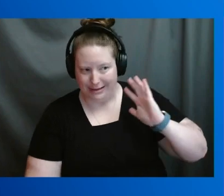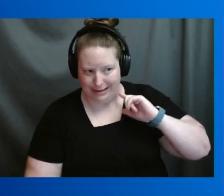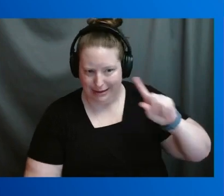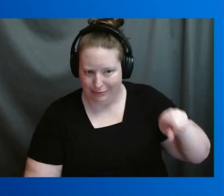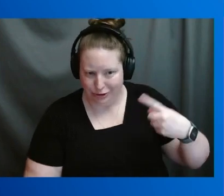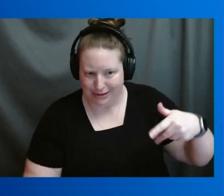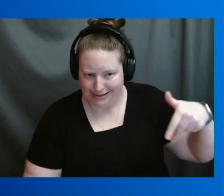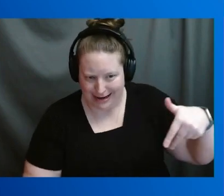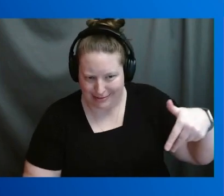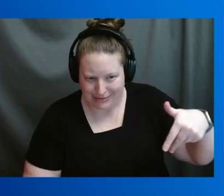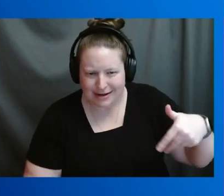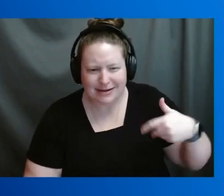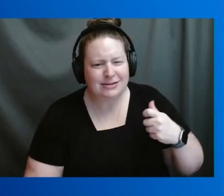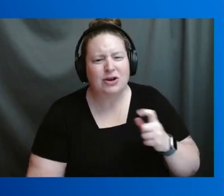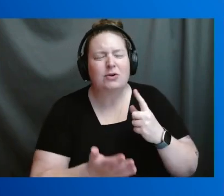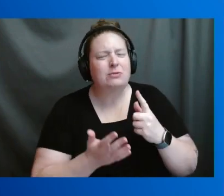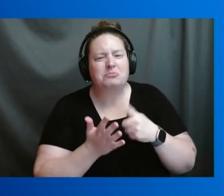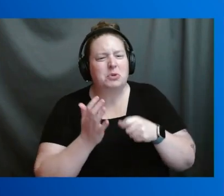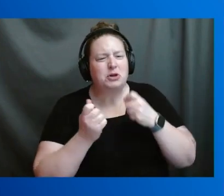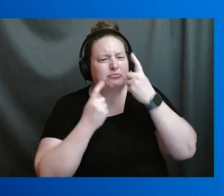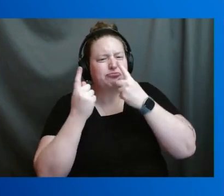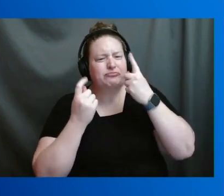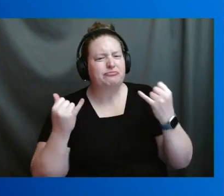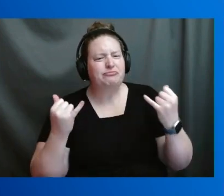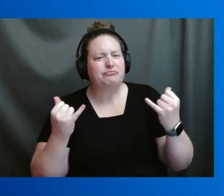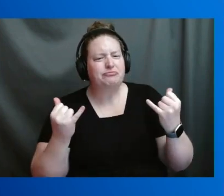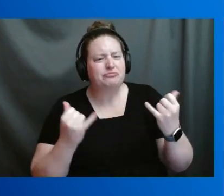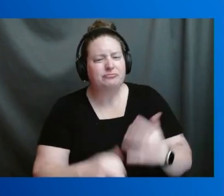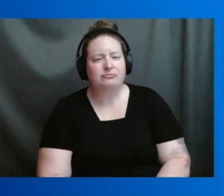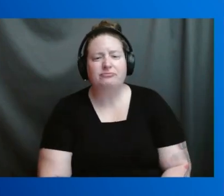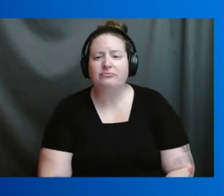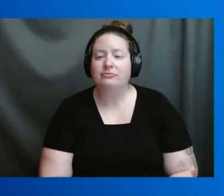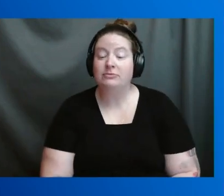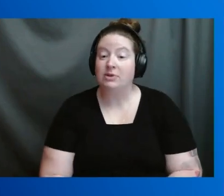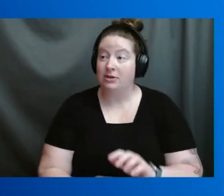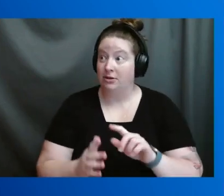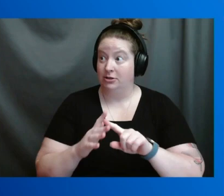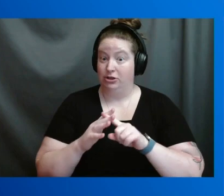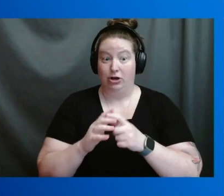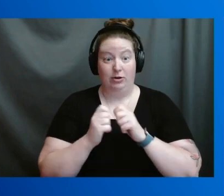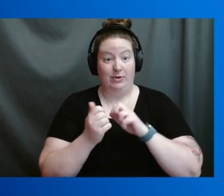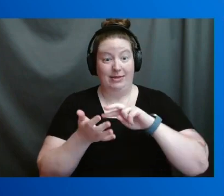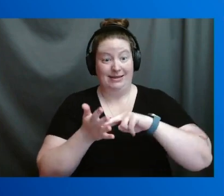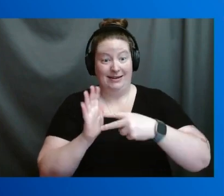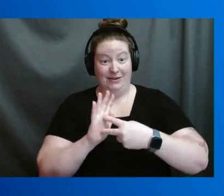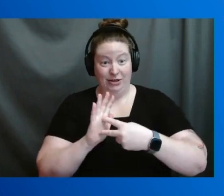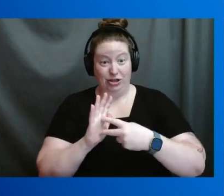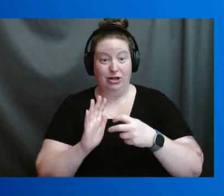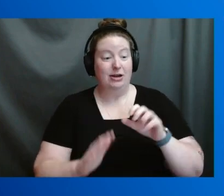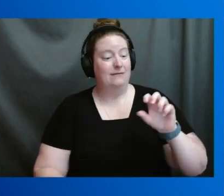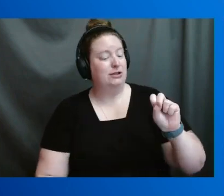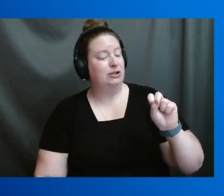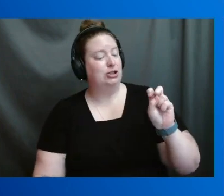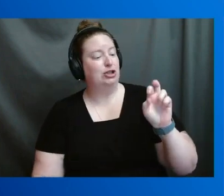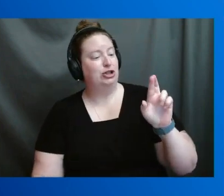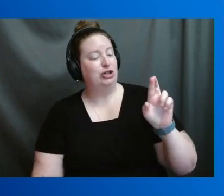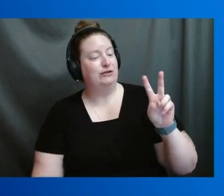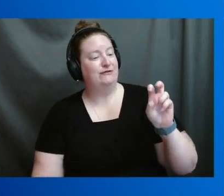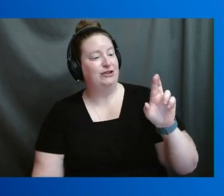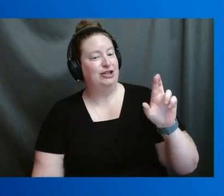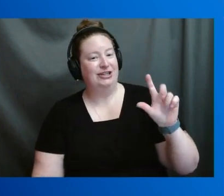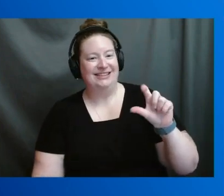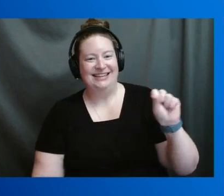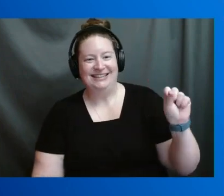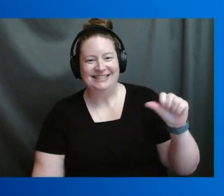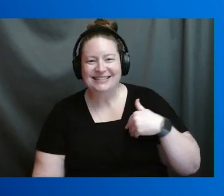today? Man. Starting with the definition of serverless is quite the way to get into this discussion. But to your point, James,